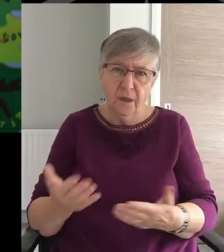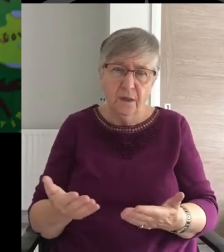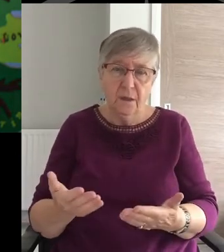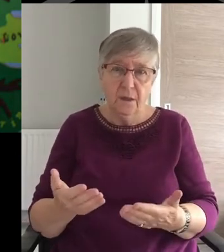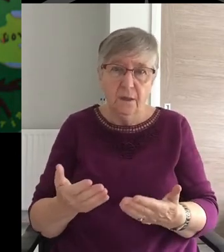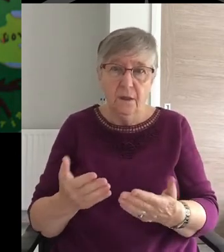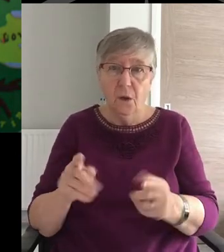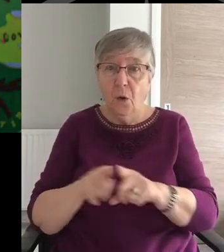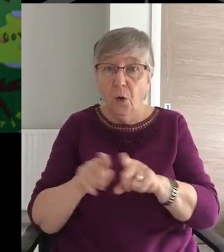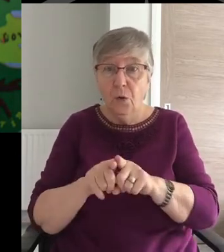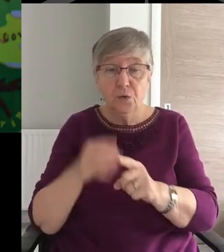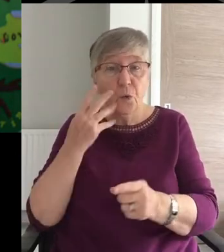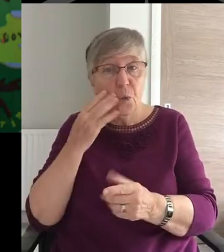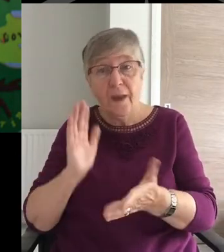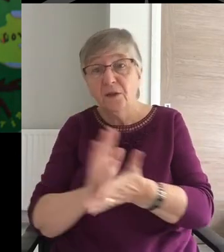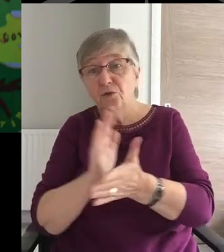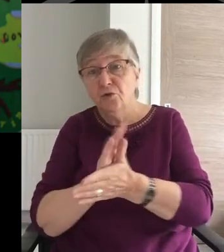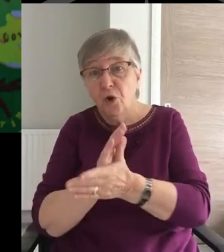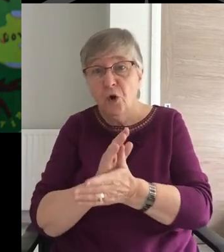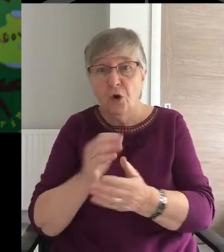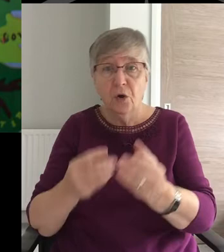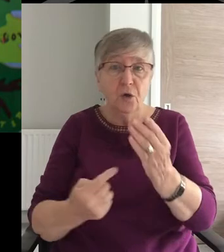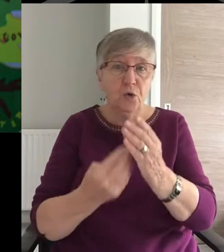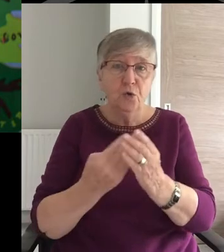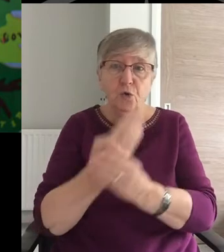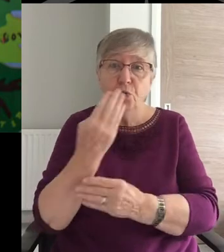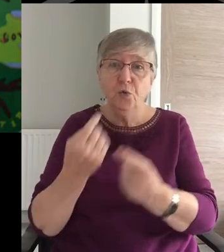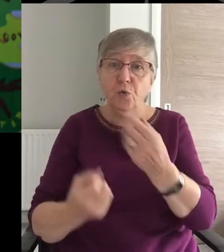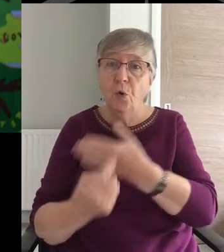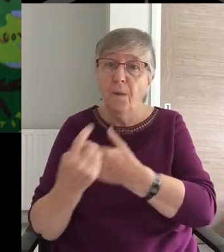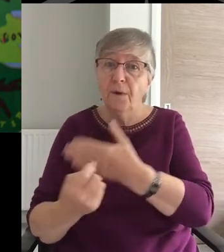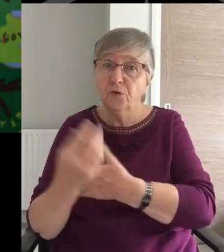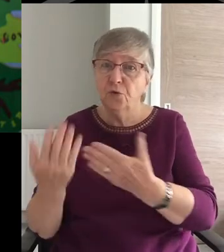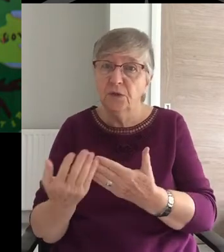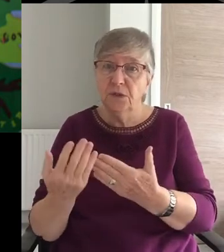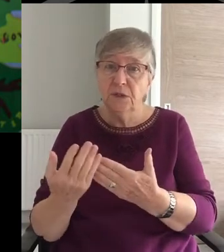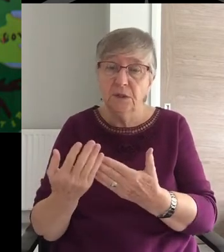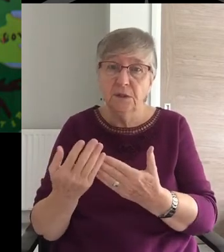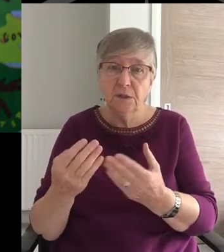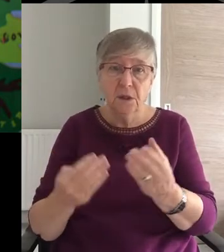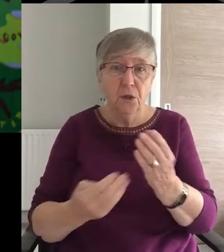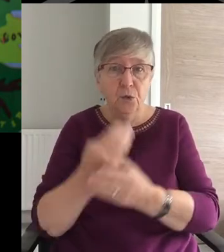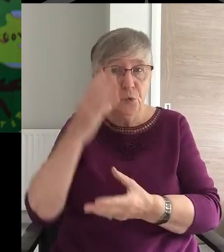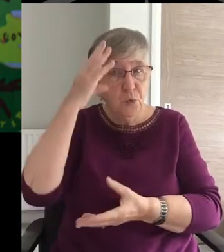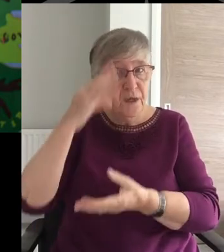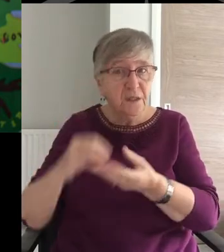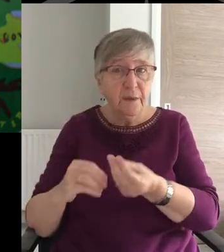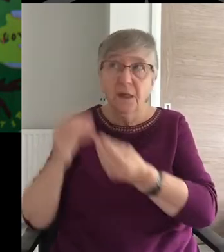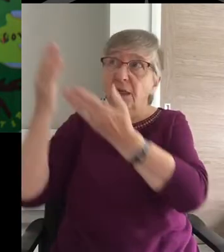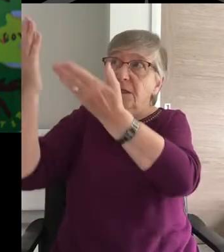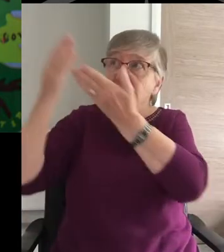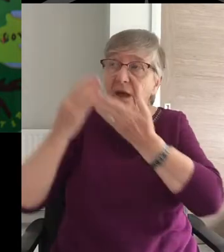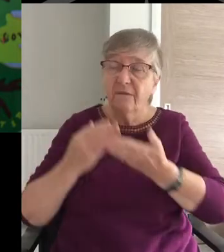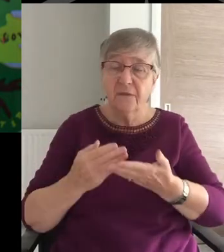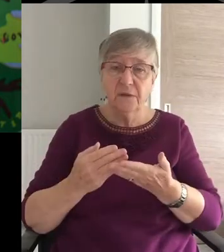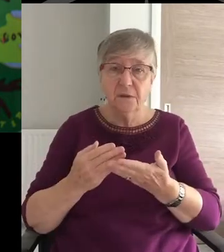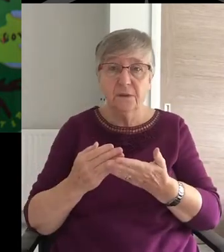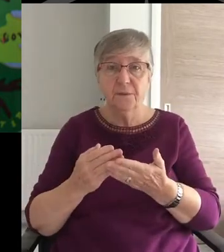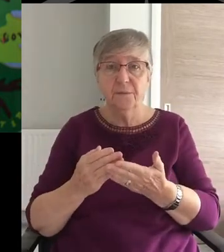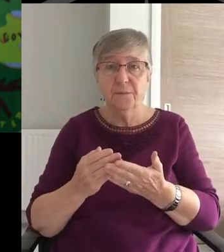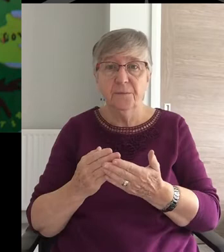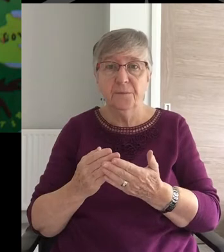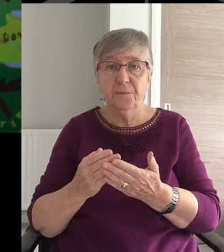us in the joys, the new opportunities, the newly realized or newly experienced gifts.